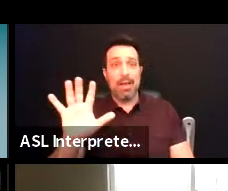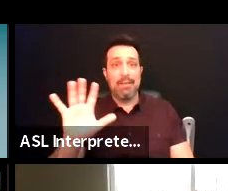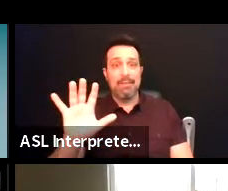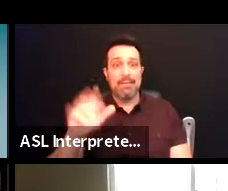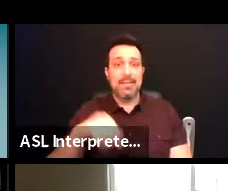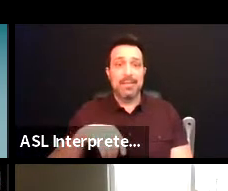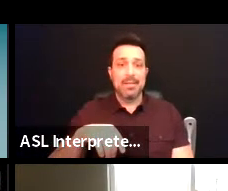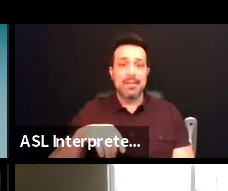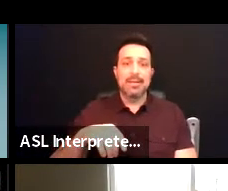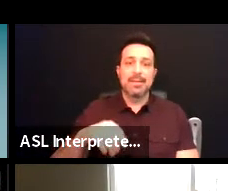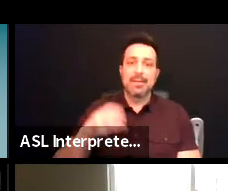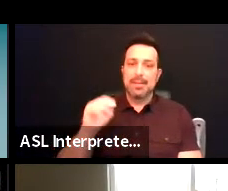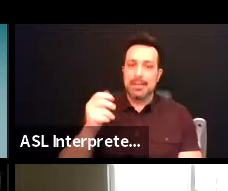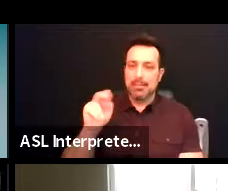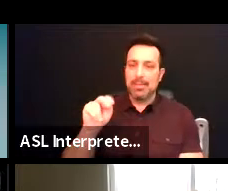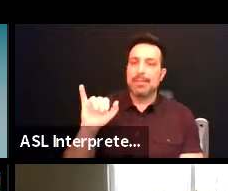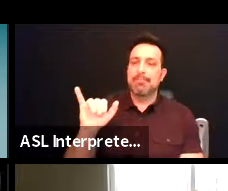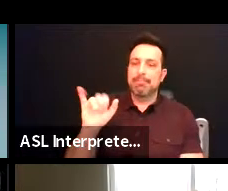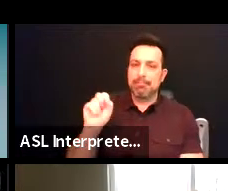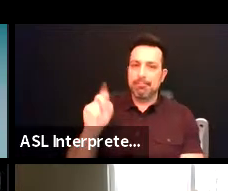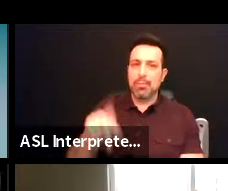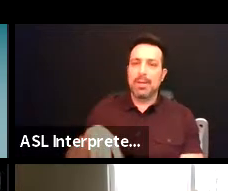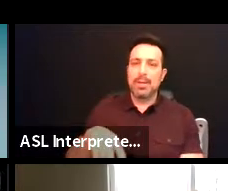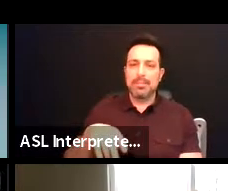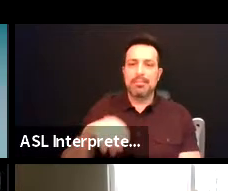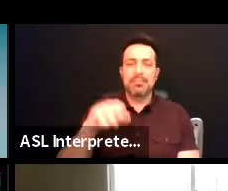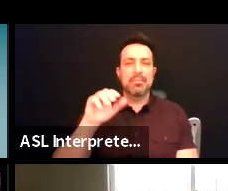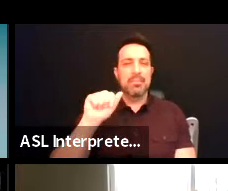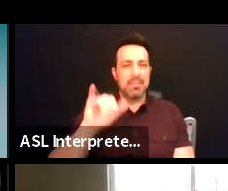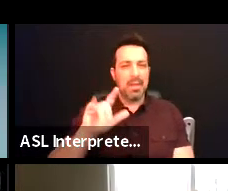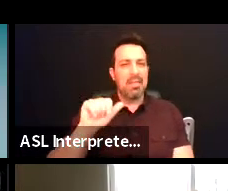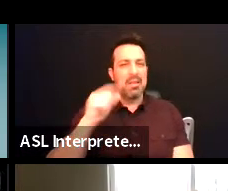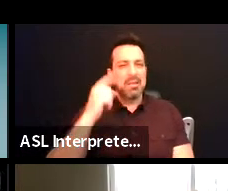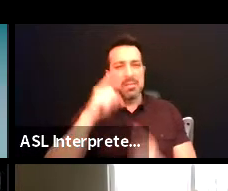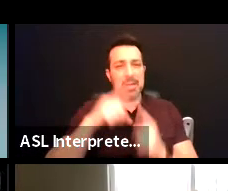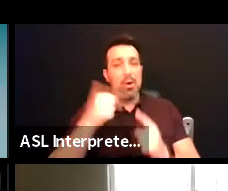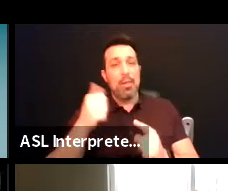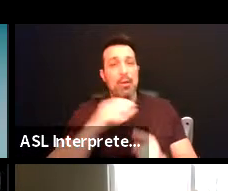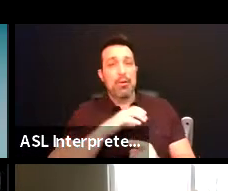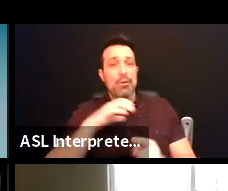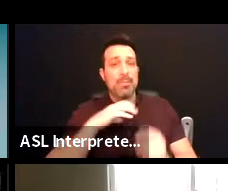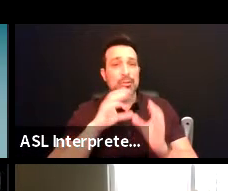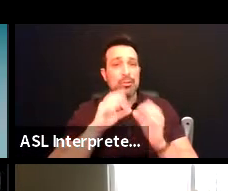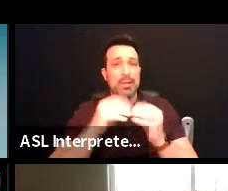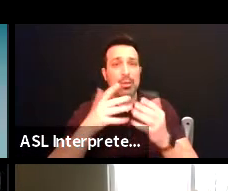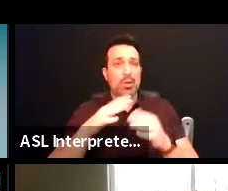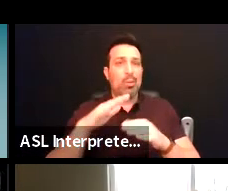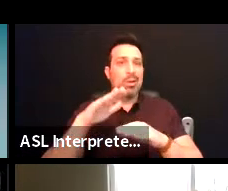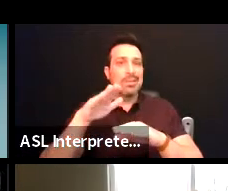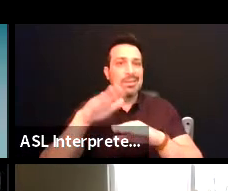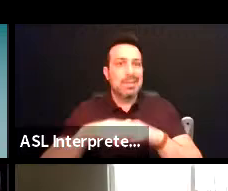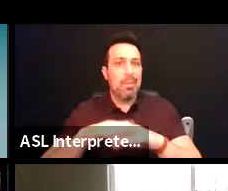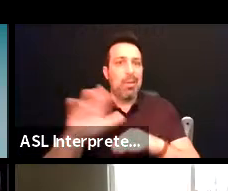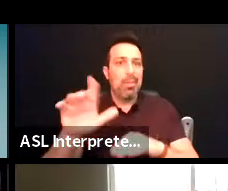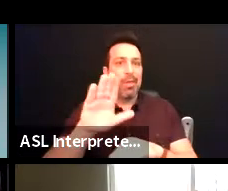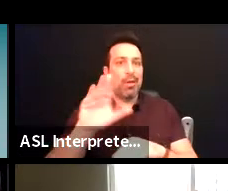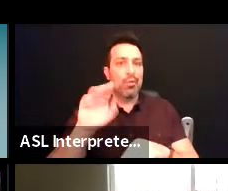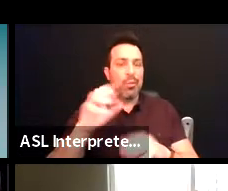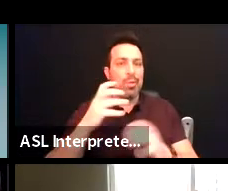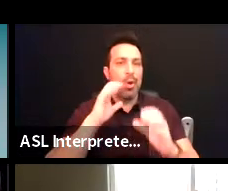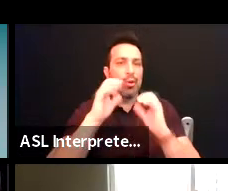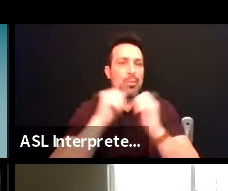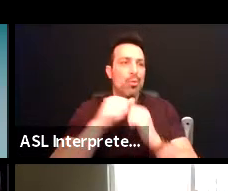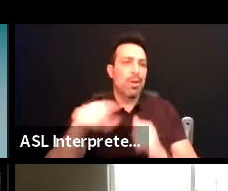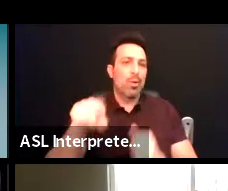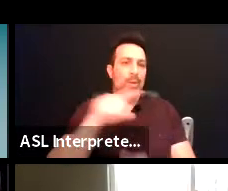want to say. Okay. But like, you know, thinking about like other commission meetings too, we don't want to step on their toes and we want to be able to like communicate with